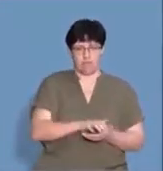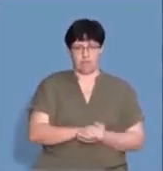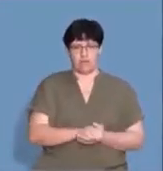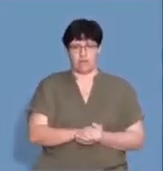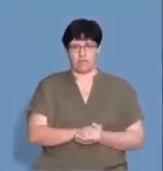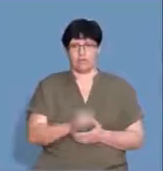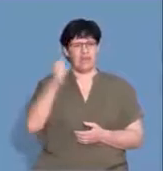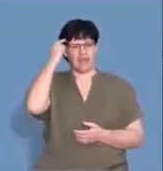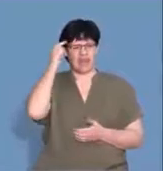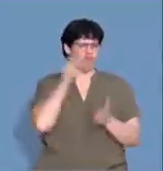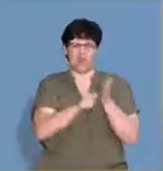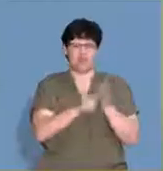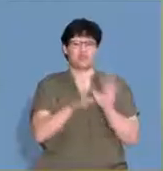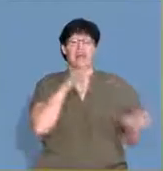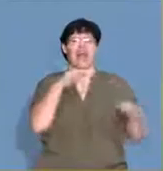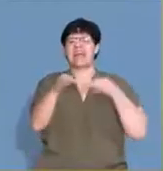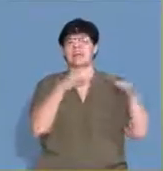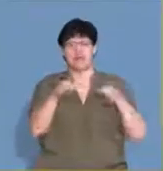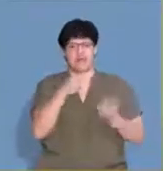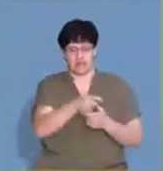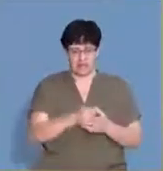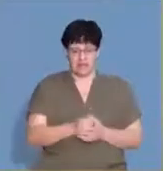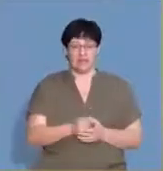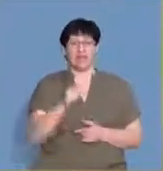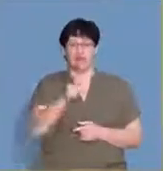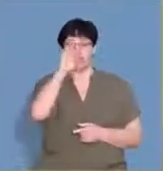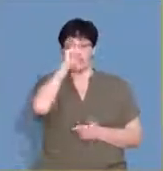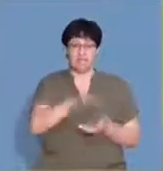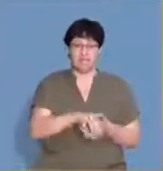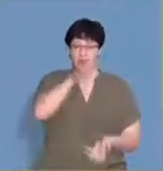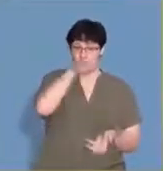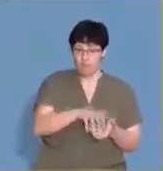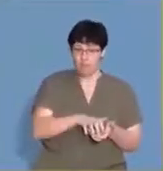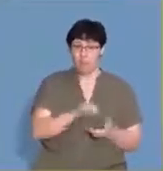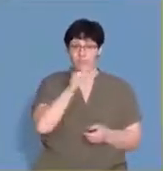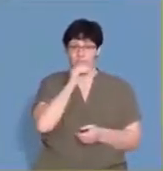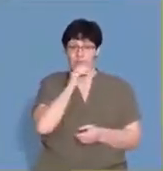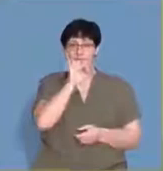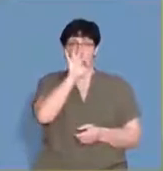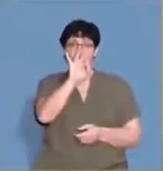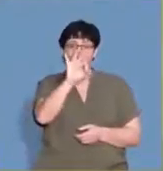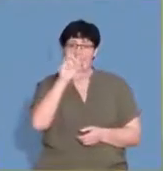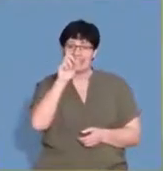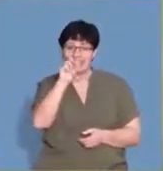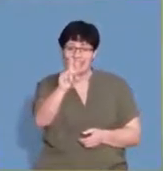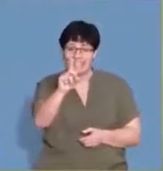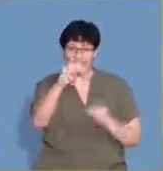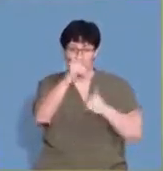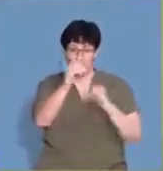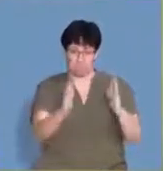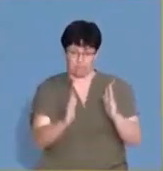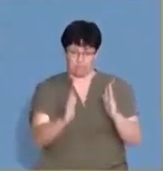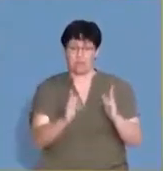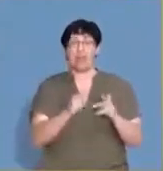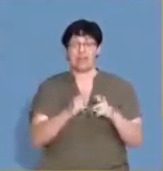don't think I'm going to write this, I'm just going to explain it to you. So remember, your volume is a three-dimensional shape